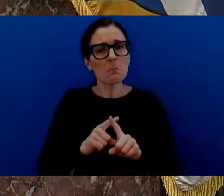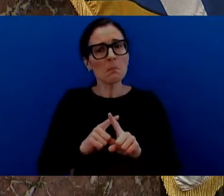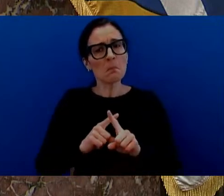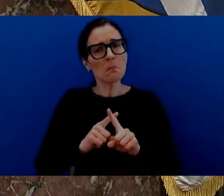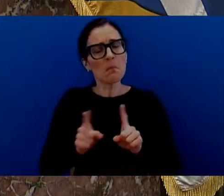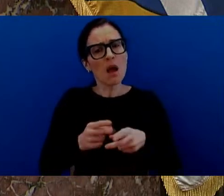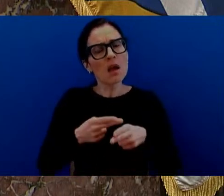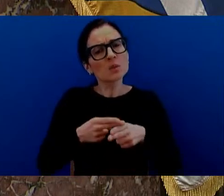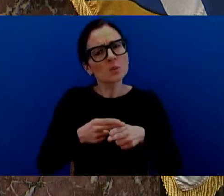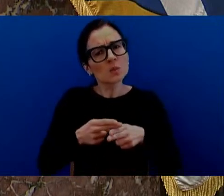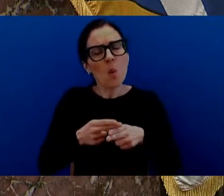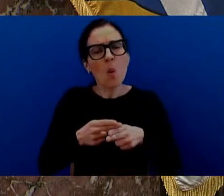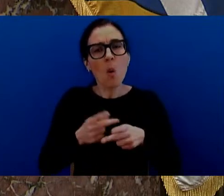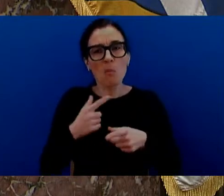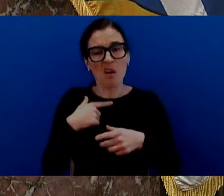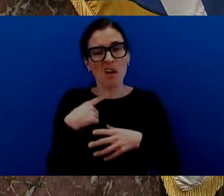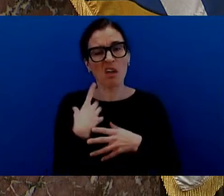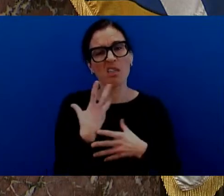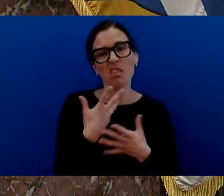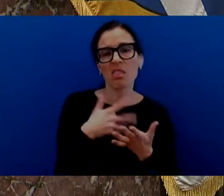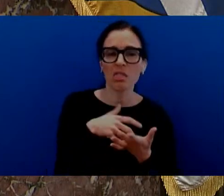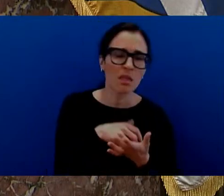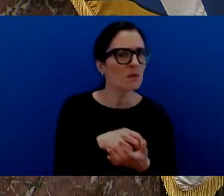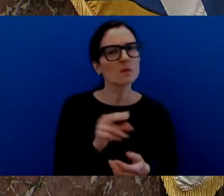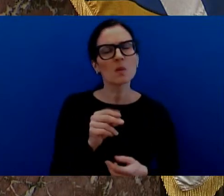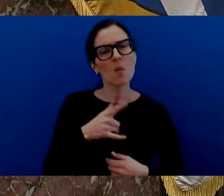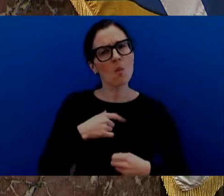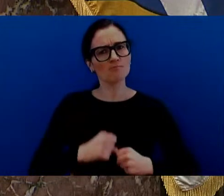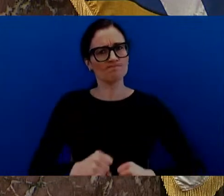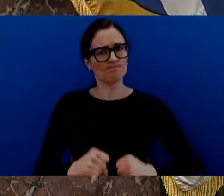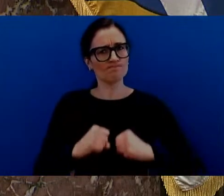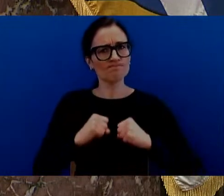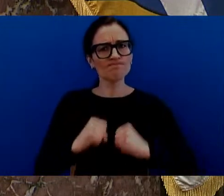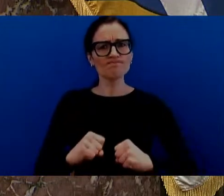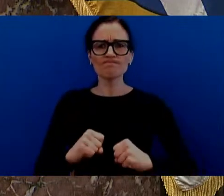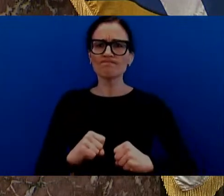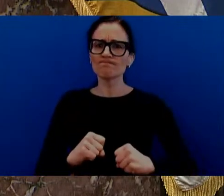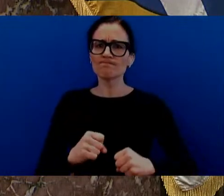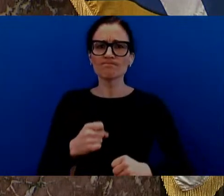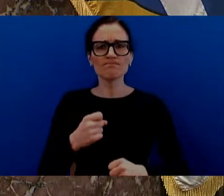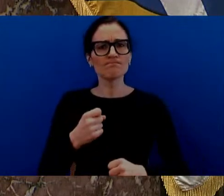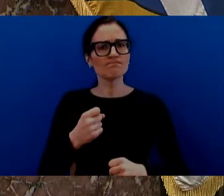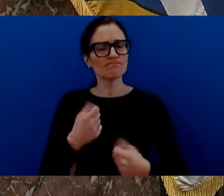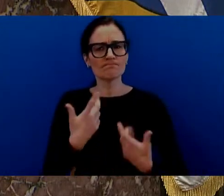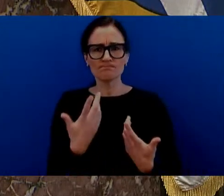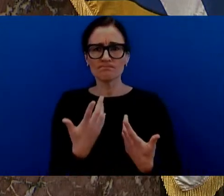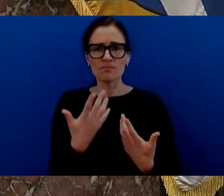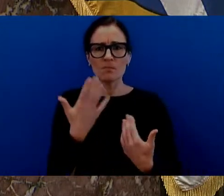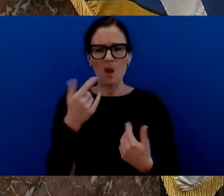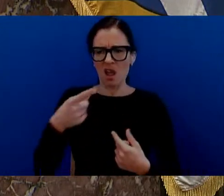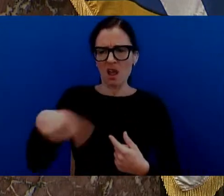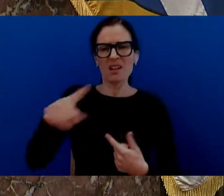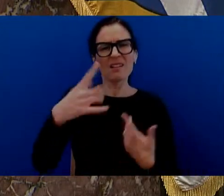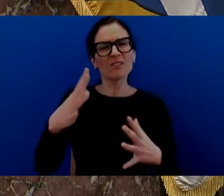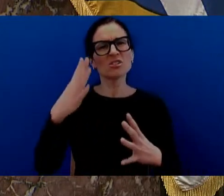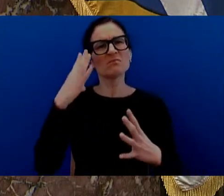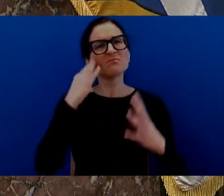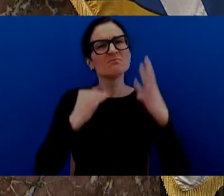is full of all the teachings with my mom, my dad, and your mother.